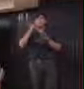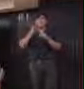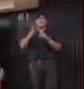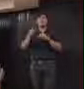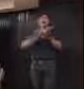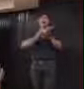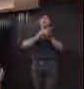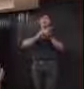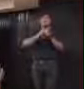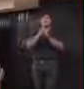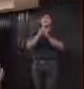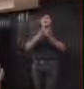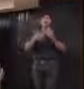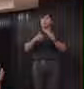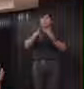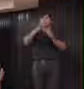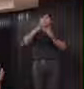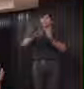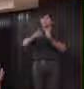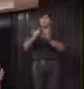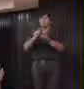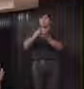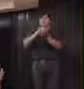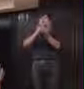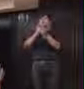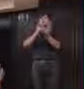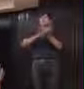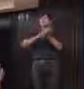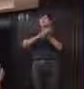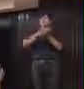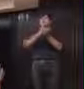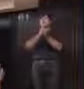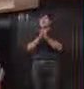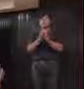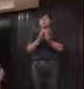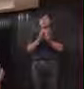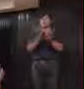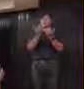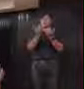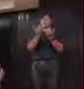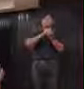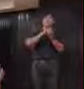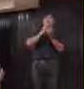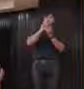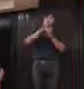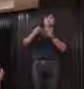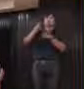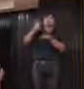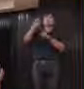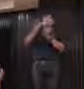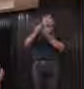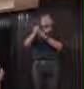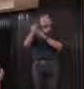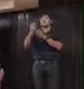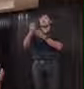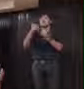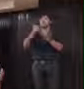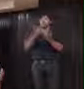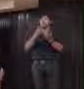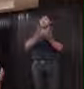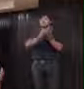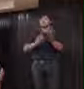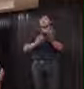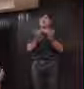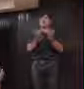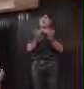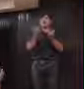not necessarily nullified, you can say normalized, to the normal course with consultation with people, you may not have had to face the